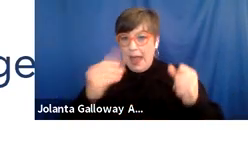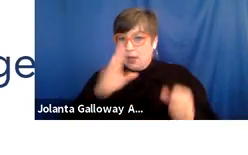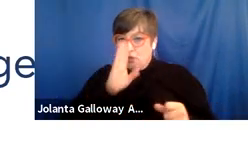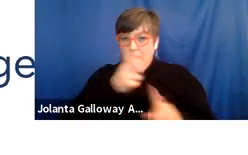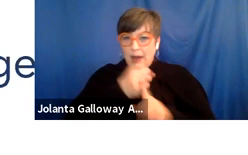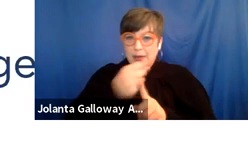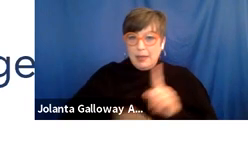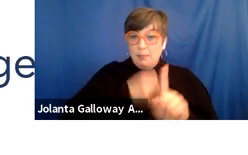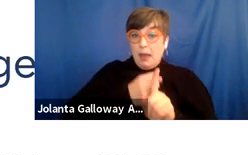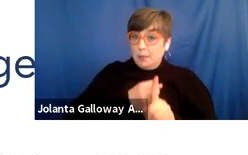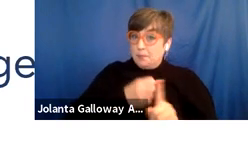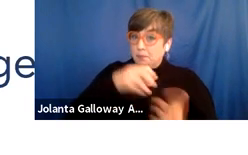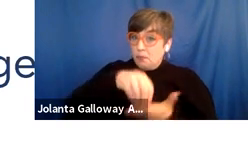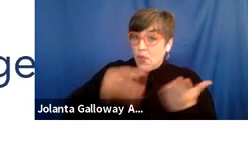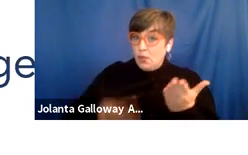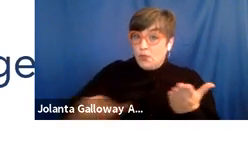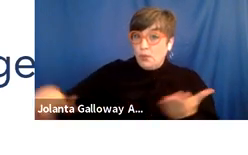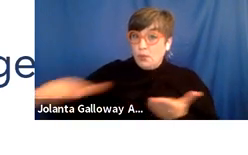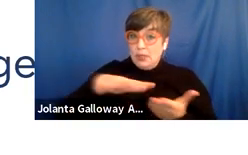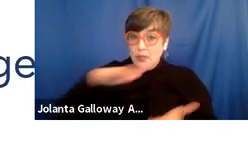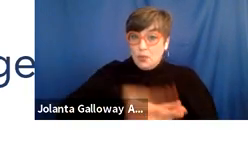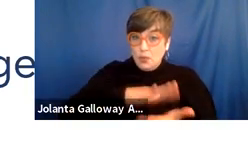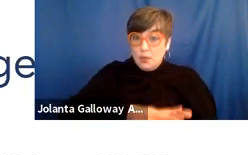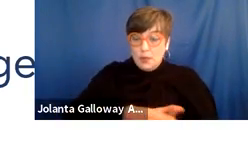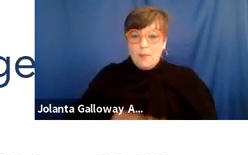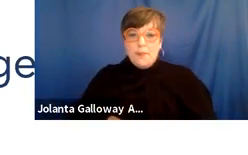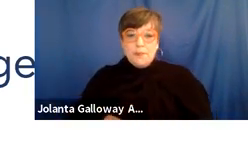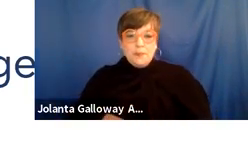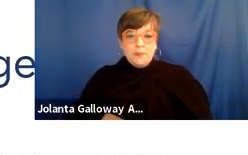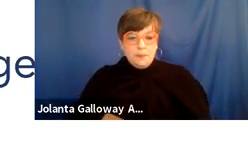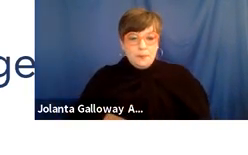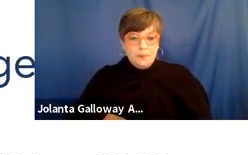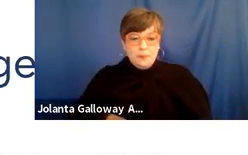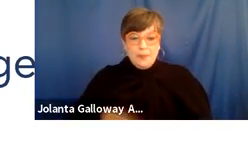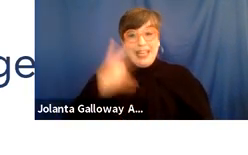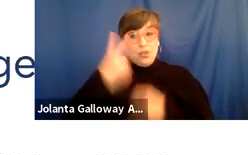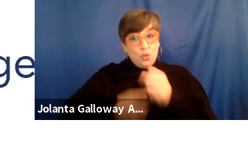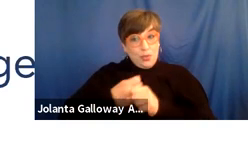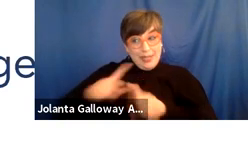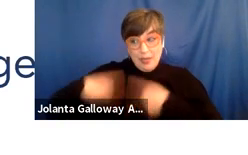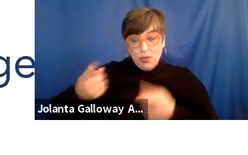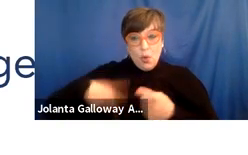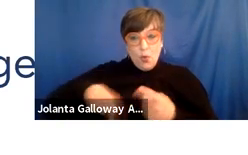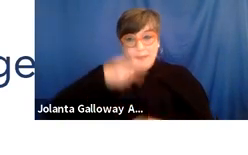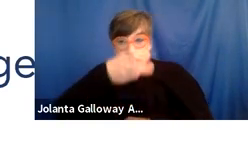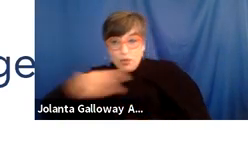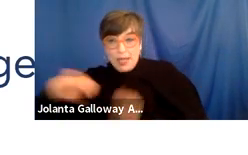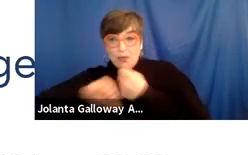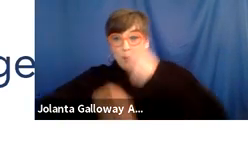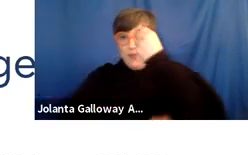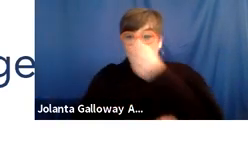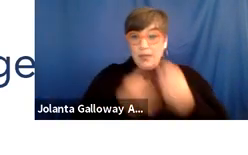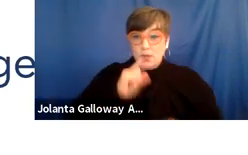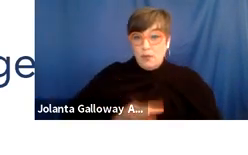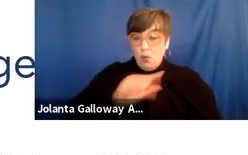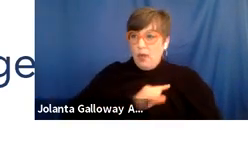experience of our students in our schools. In 2 years, we have transformed our foundation for quality, guaranteeing all